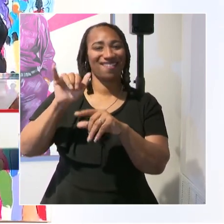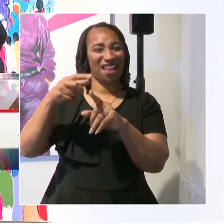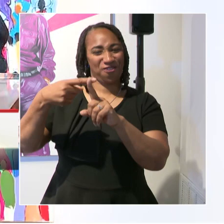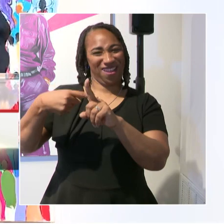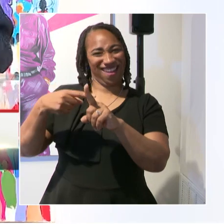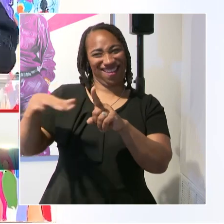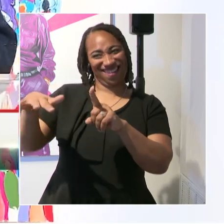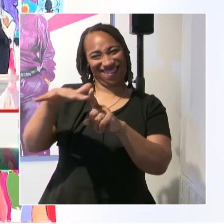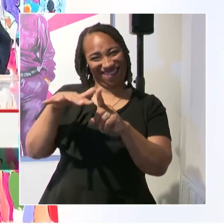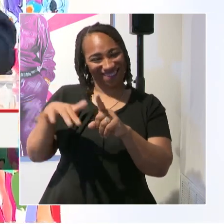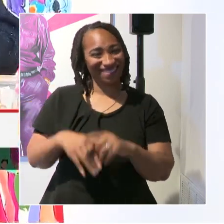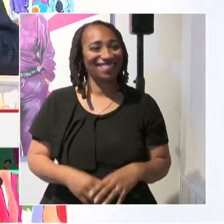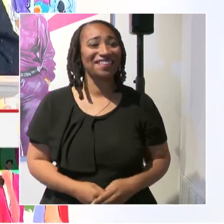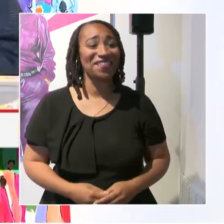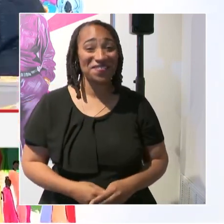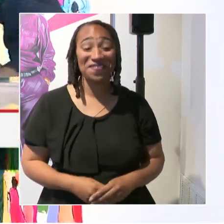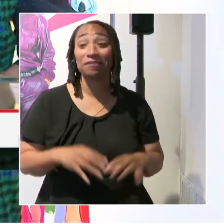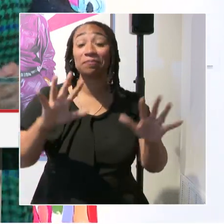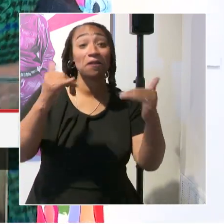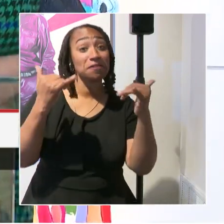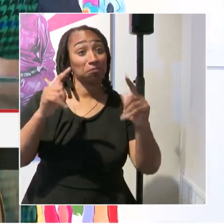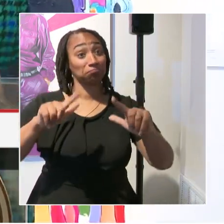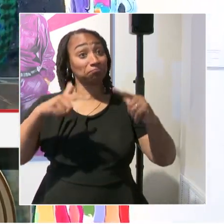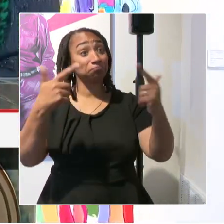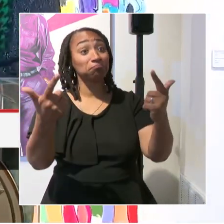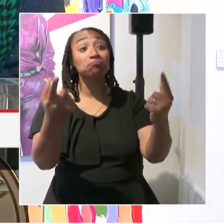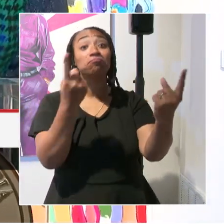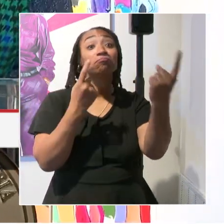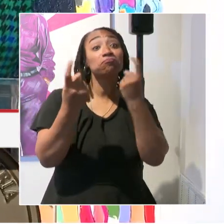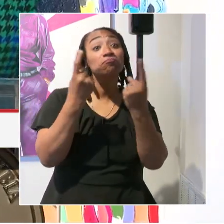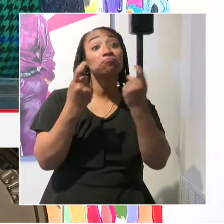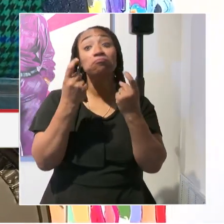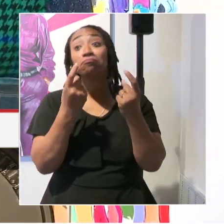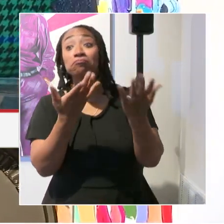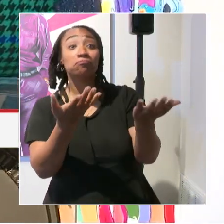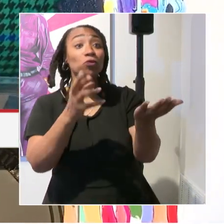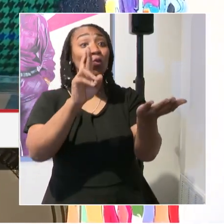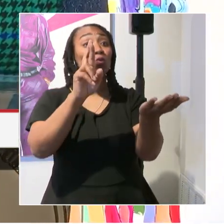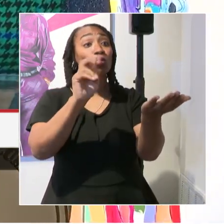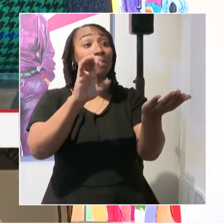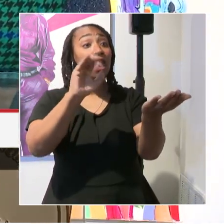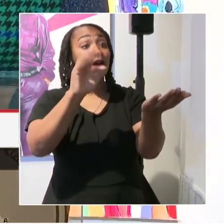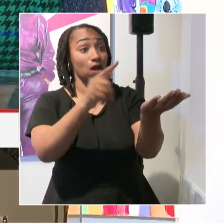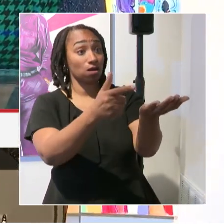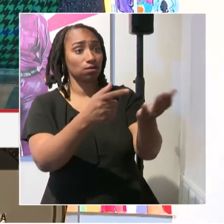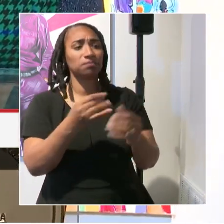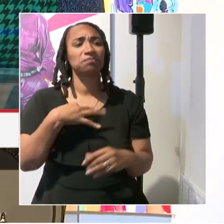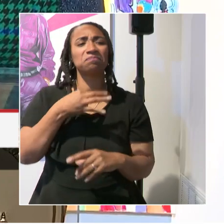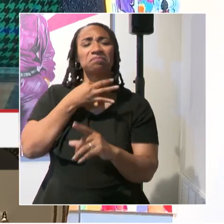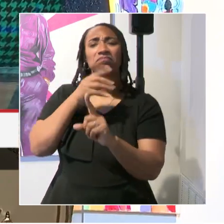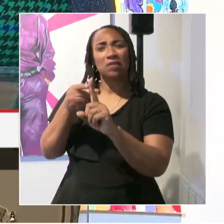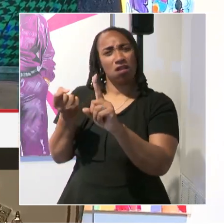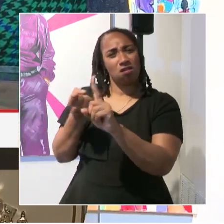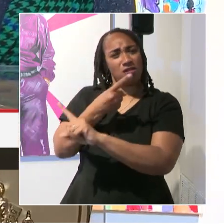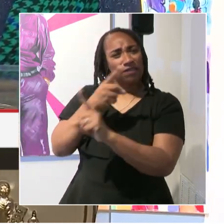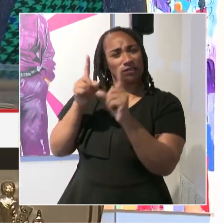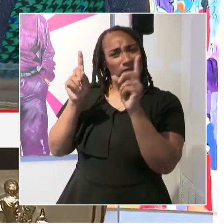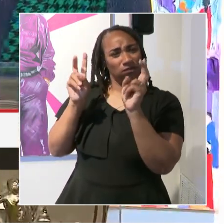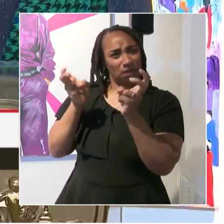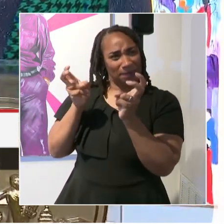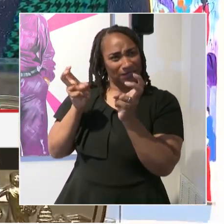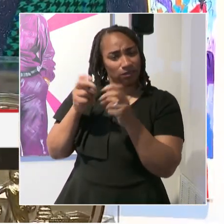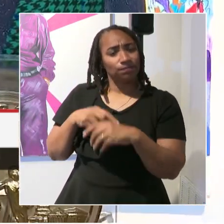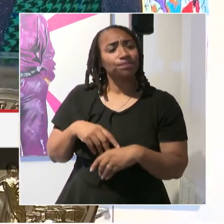Mayor, Rebecca with Rebecca, I see you. Some questions, if I can ask an on-topic first. Can you talk about the importance of